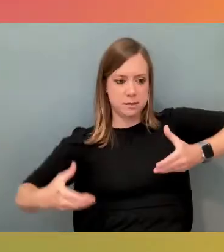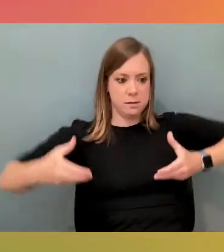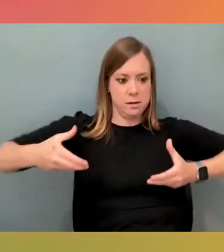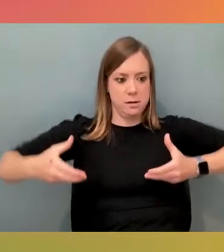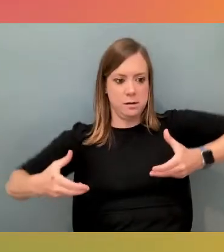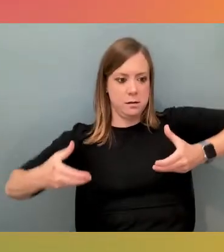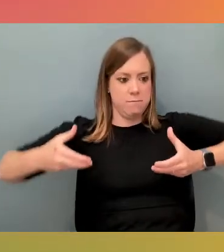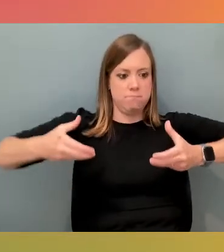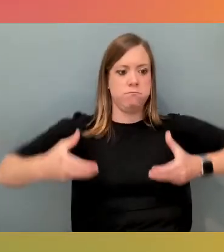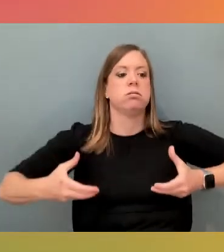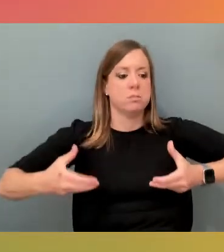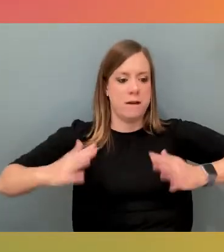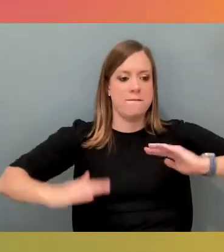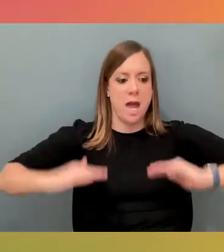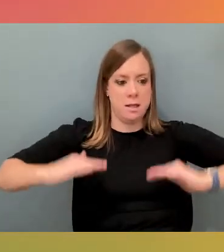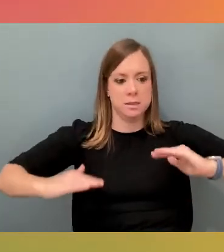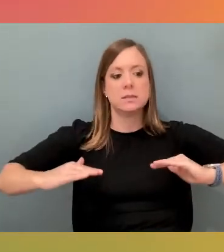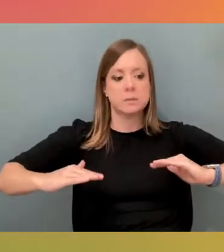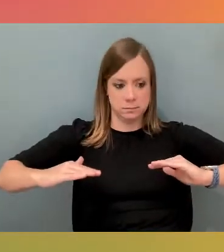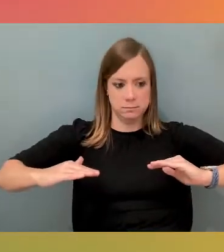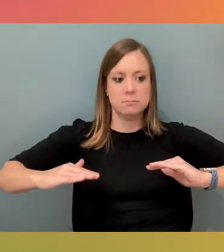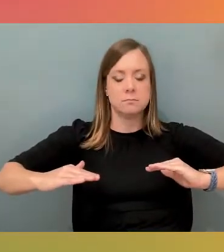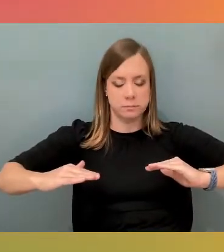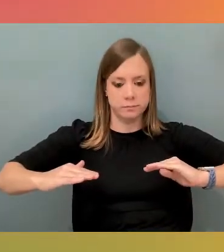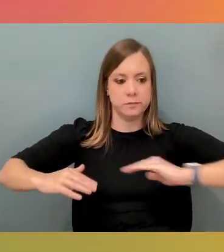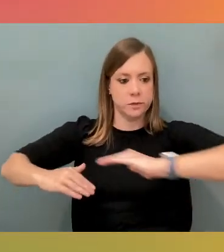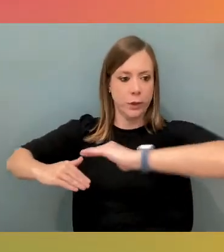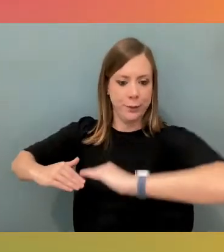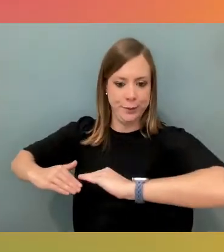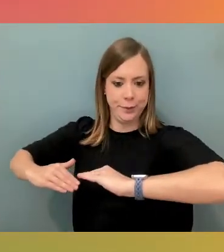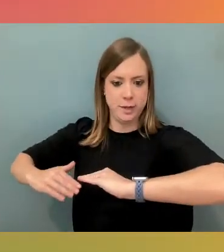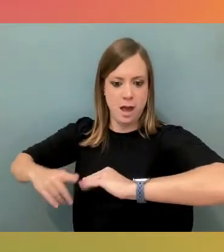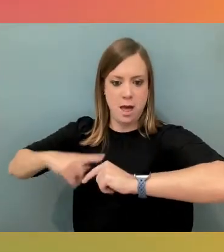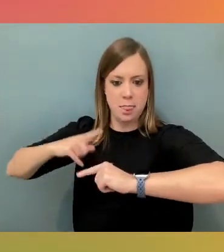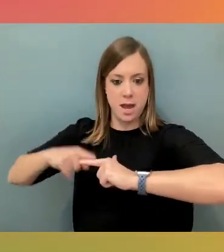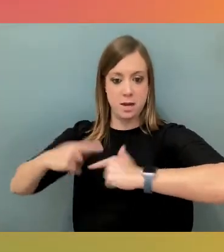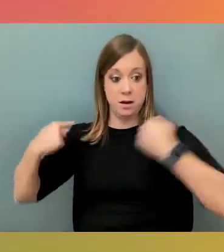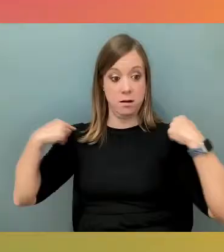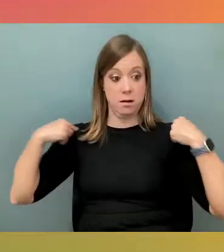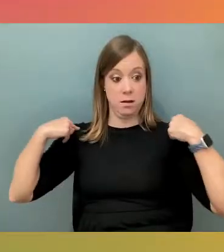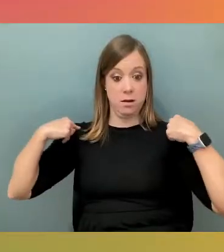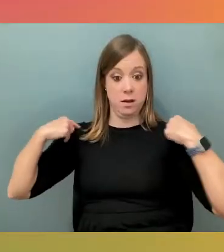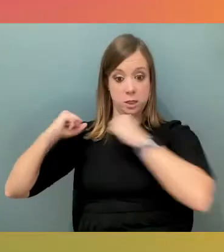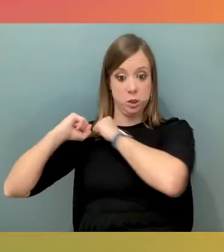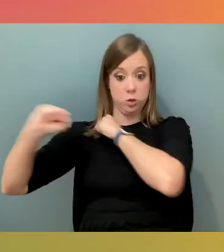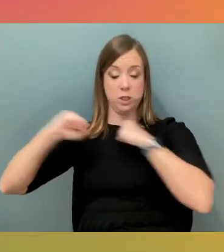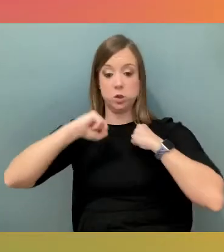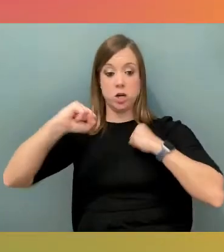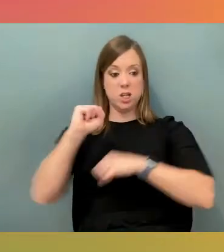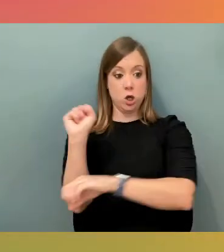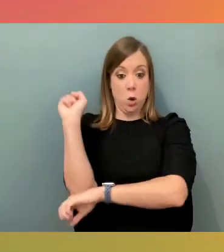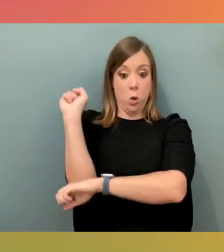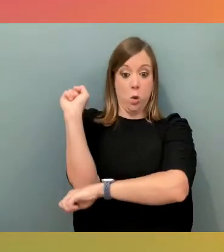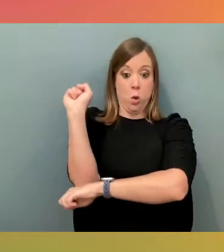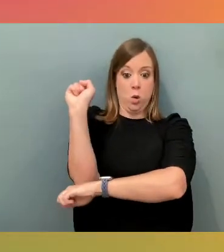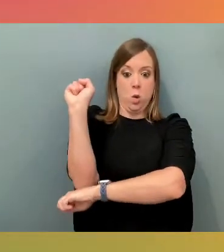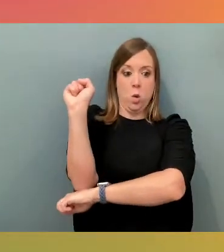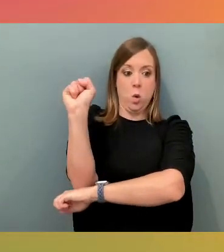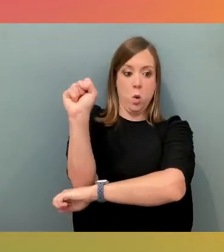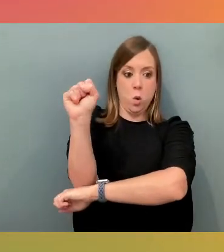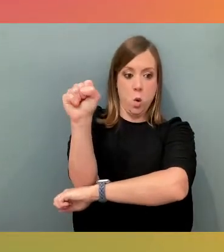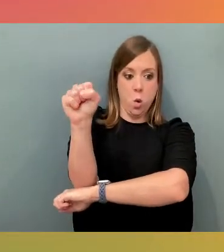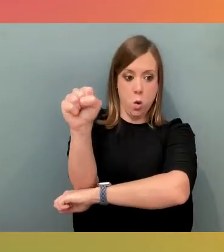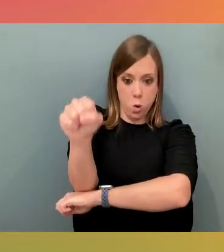the hips. And then when you're ready, draw the shoulders down from the ears. Inhale, lengthen. And